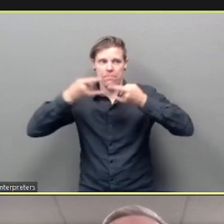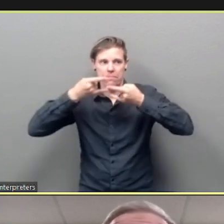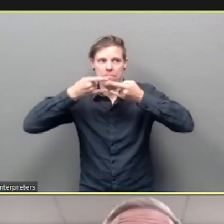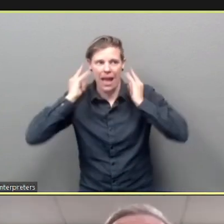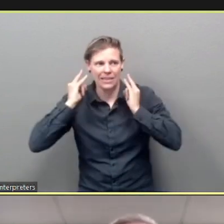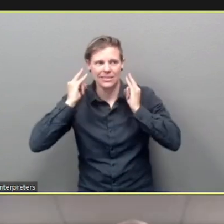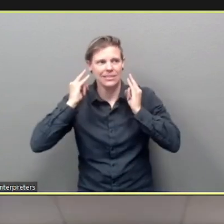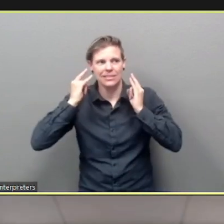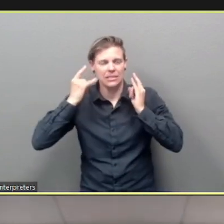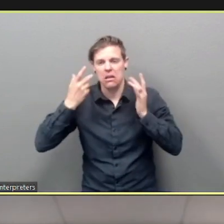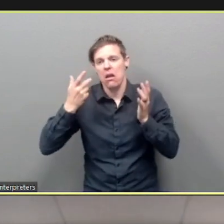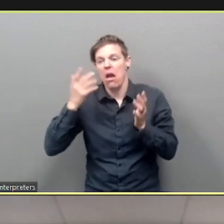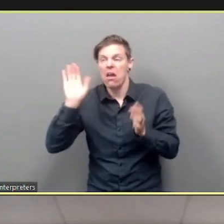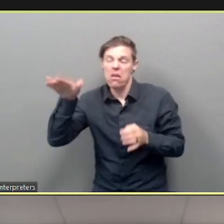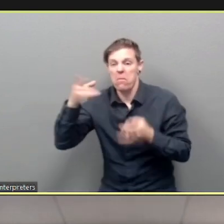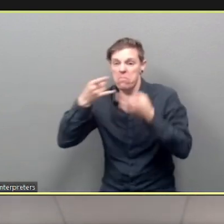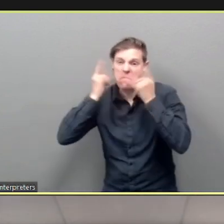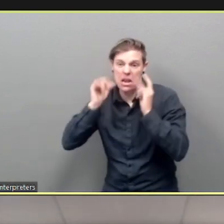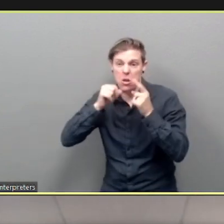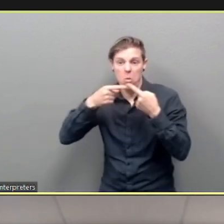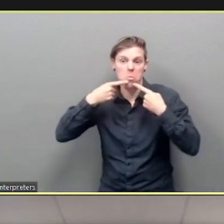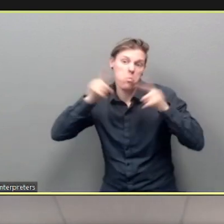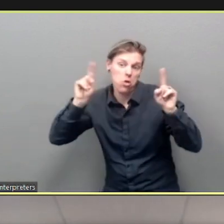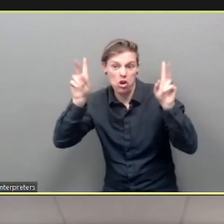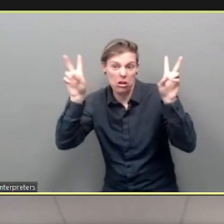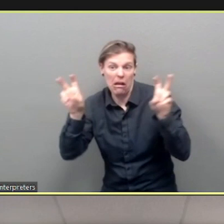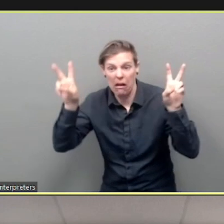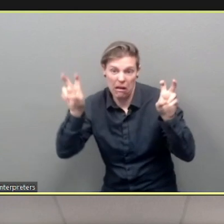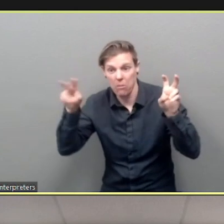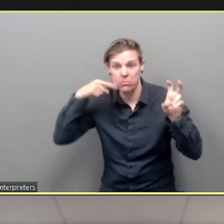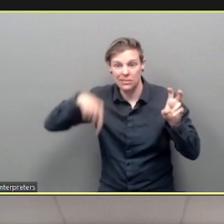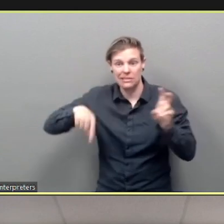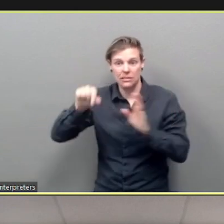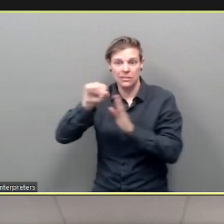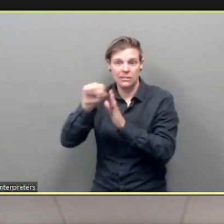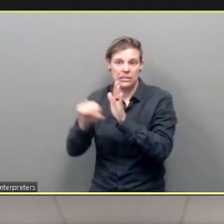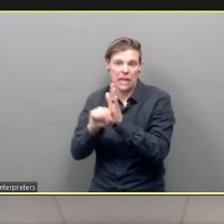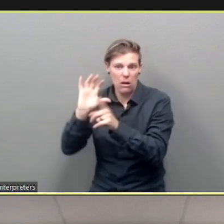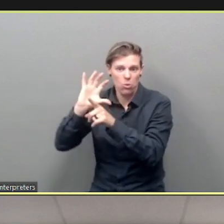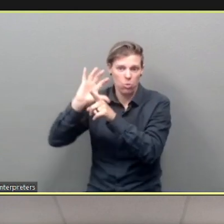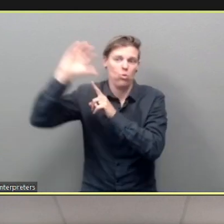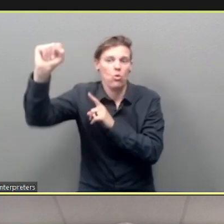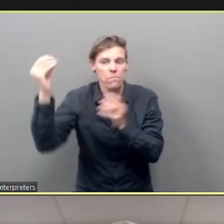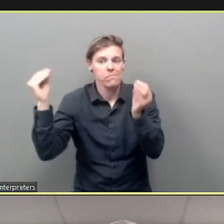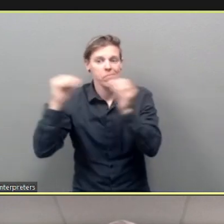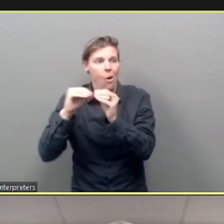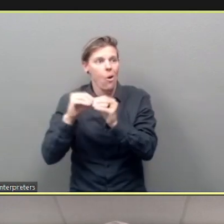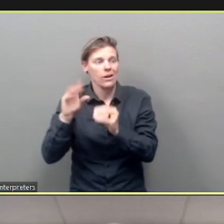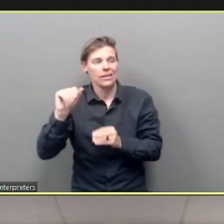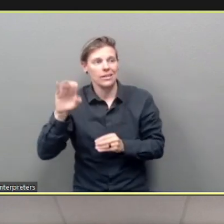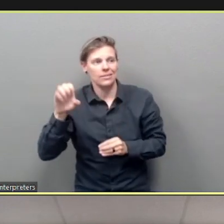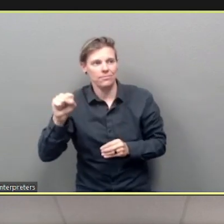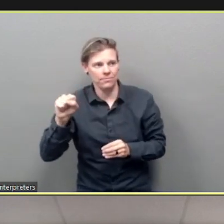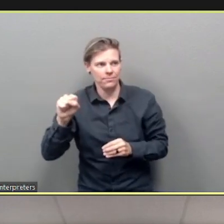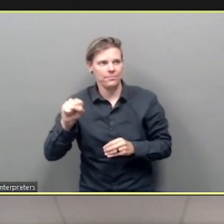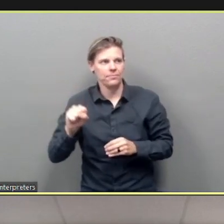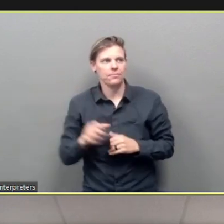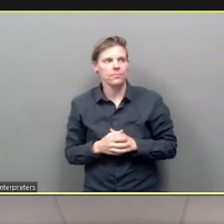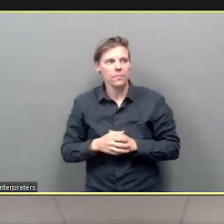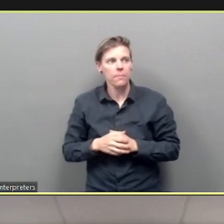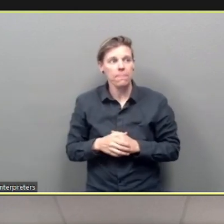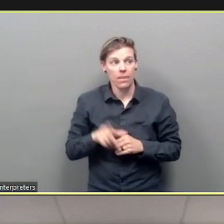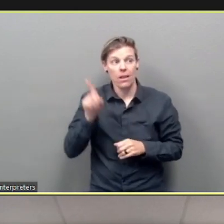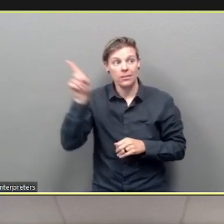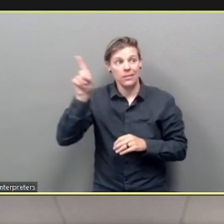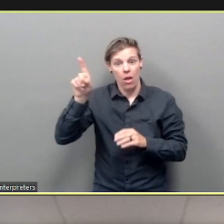And as a matter of fact, we even have people at border state governor level saying things like that. And it's a